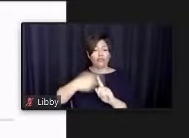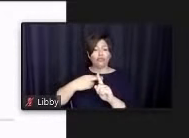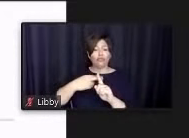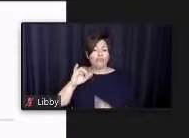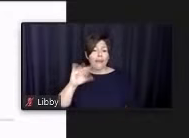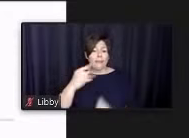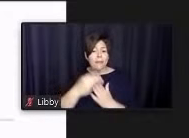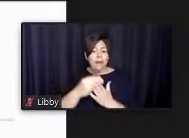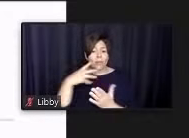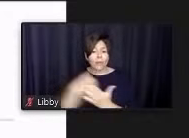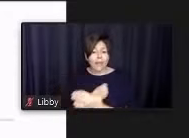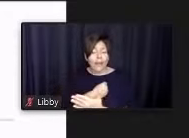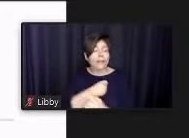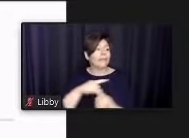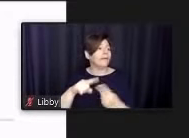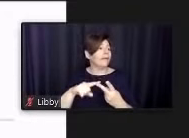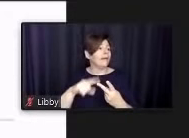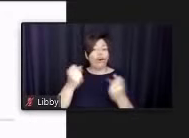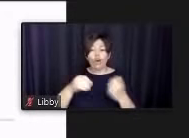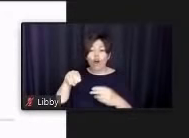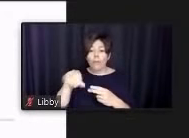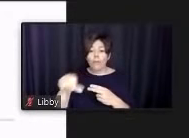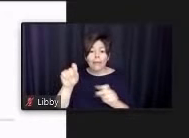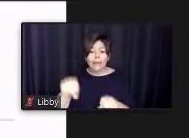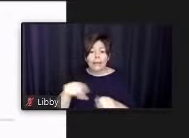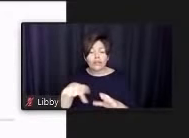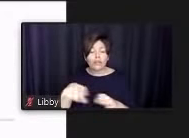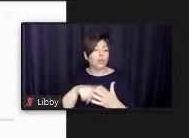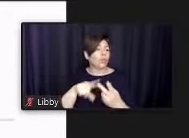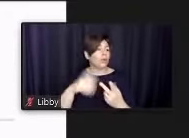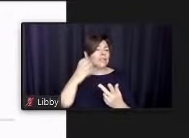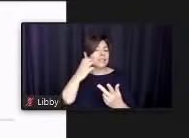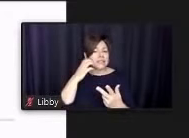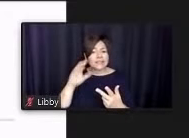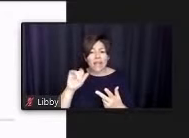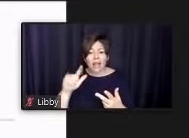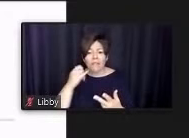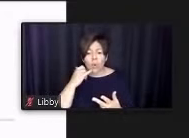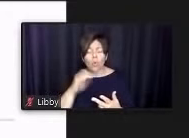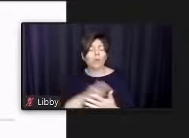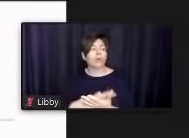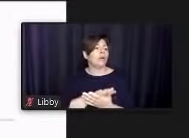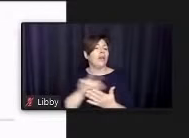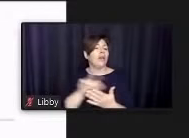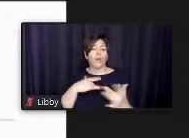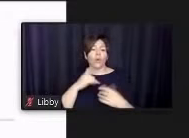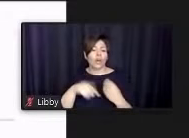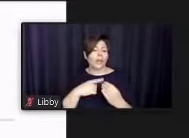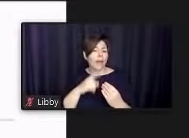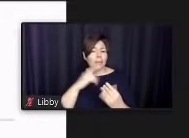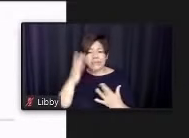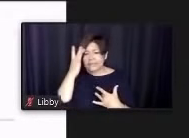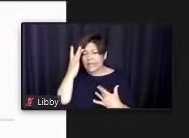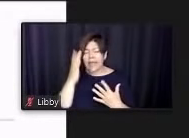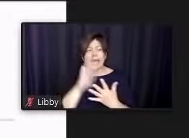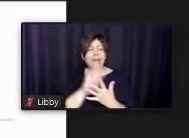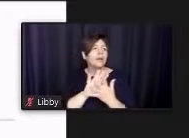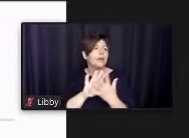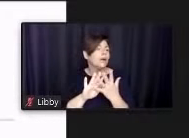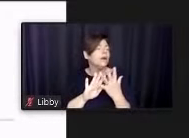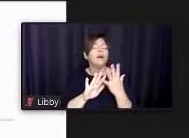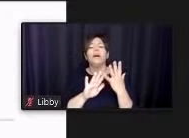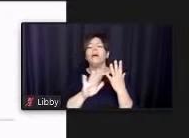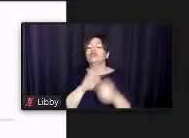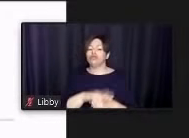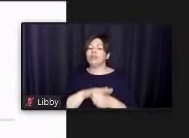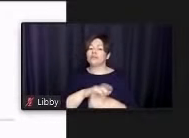or their car payments, or their cell phone bill. They're worried about these things, and they're just worried about getting sick. It's a stressful